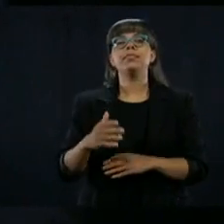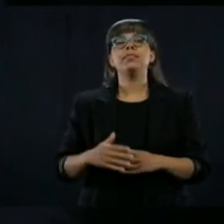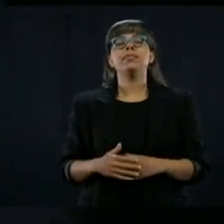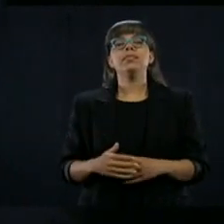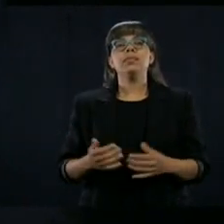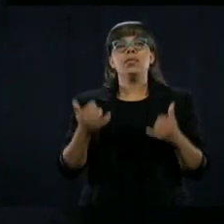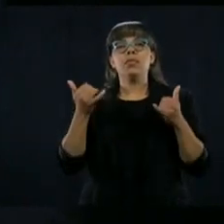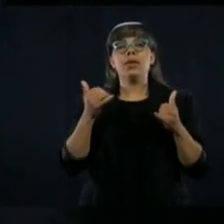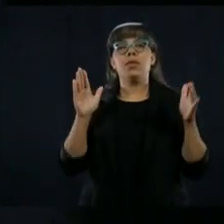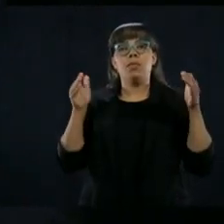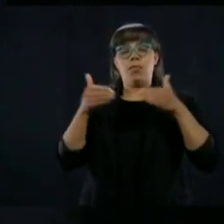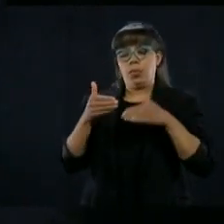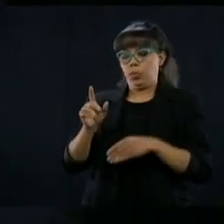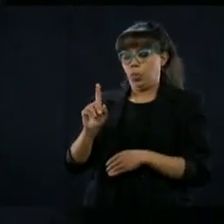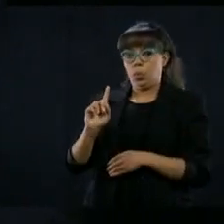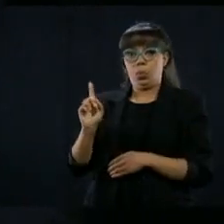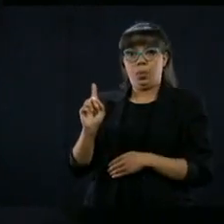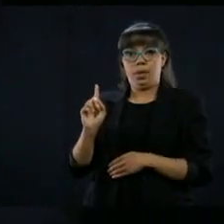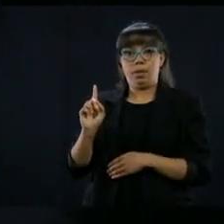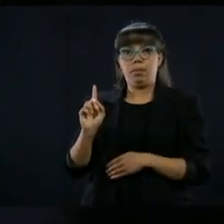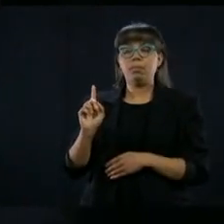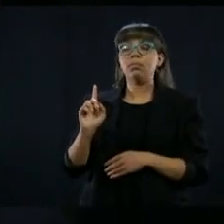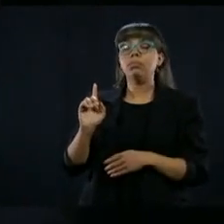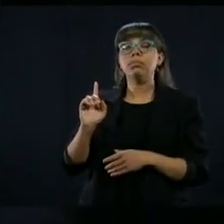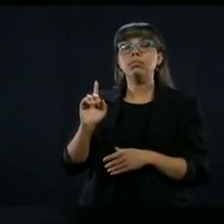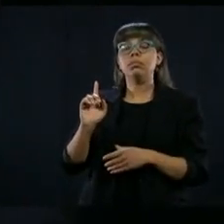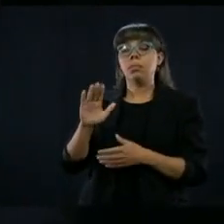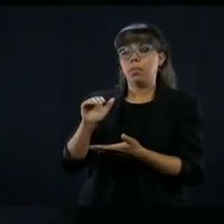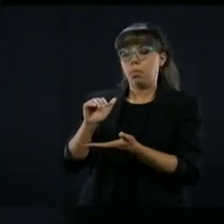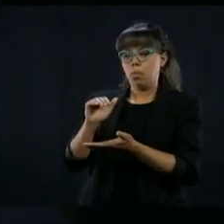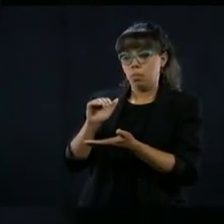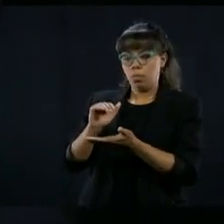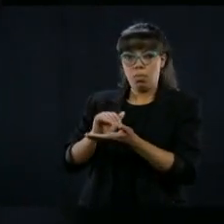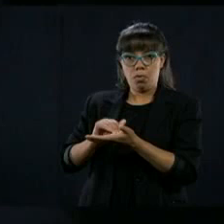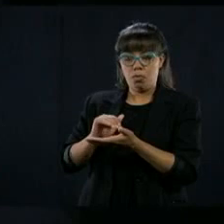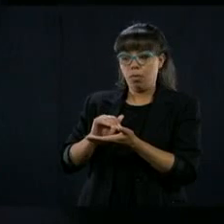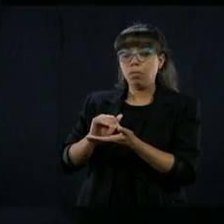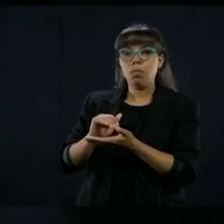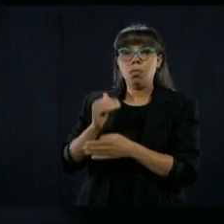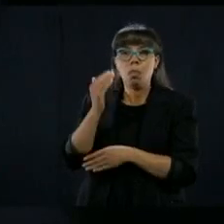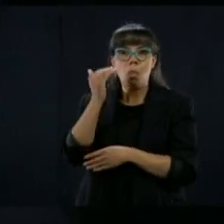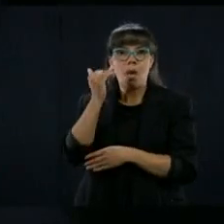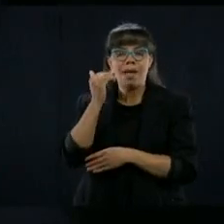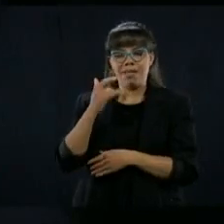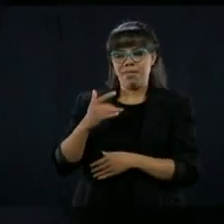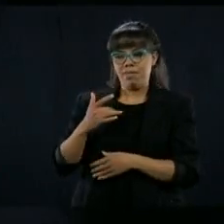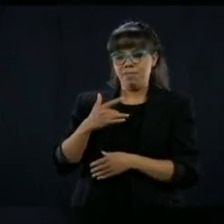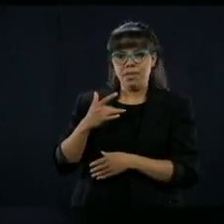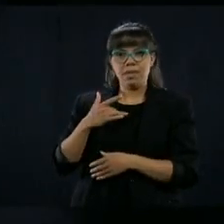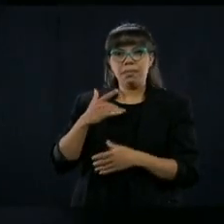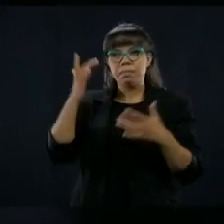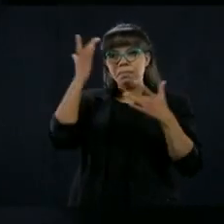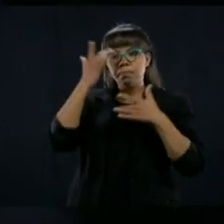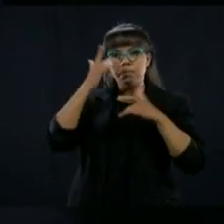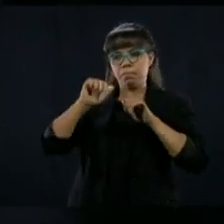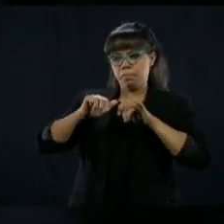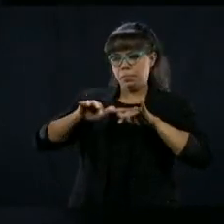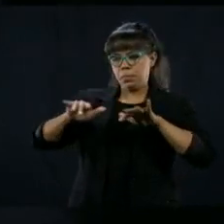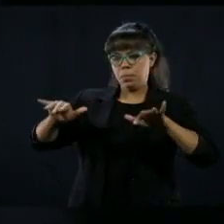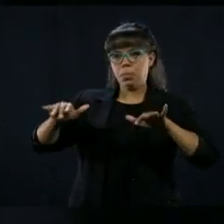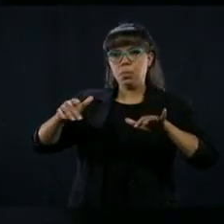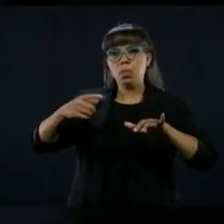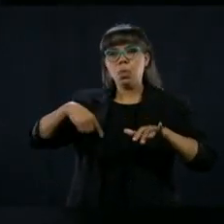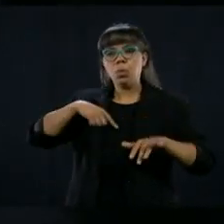is transmission in a certain neighborhoods of Montreal, in Montreal North,